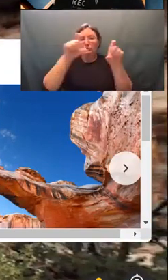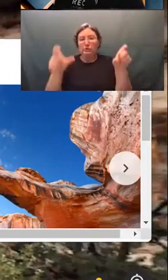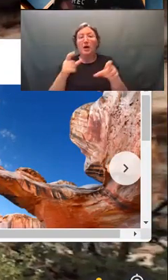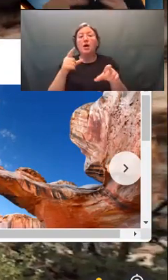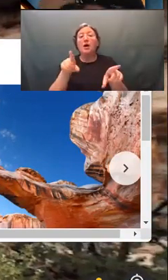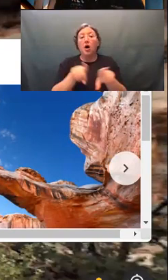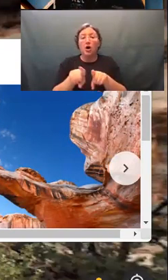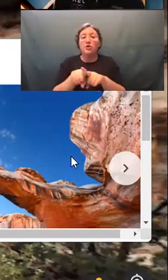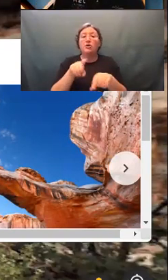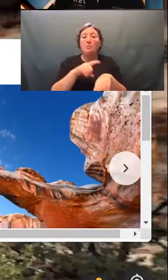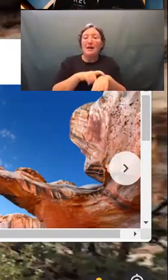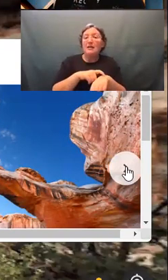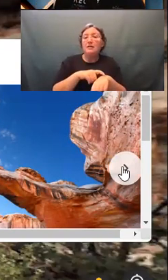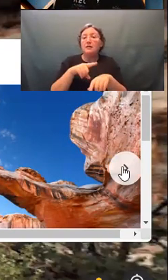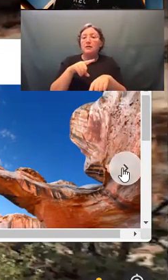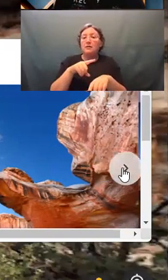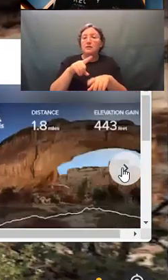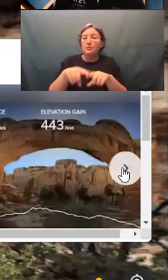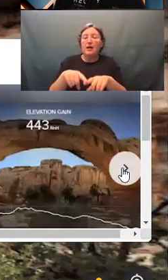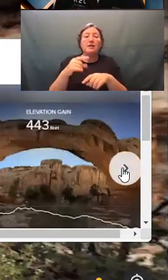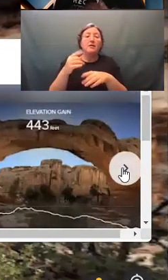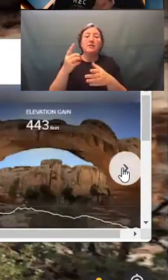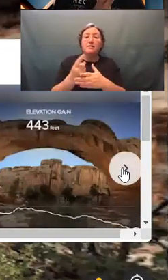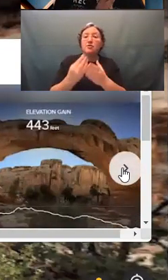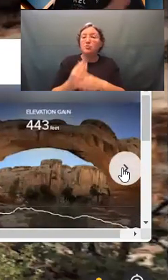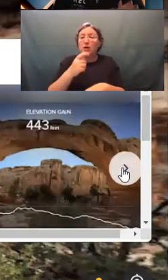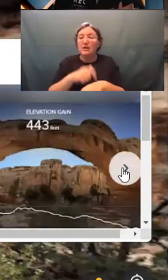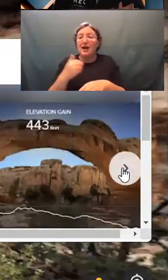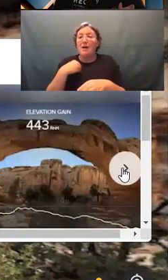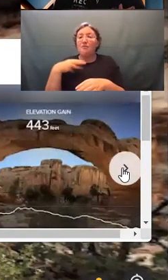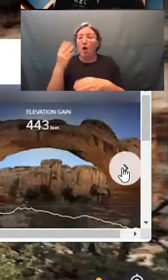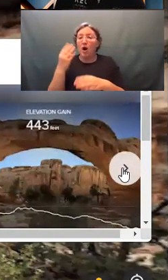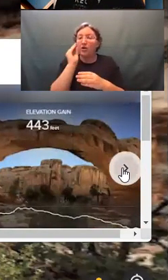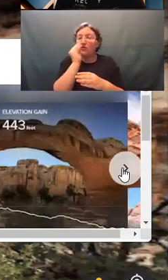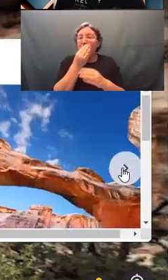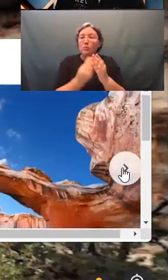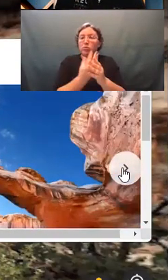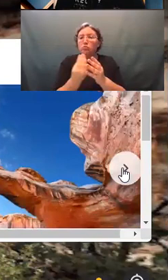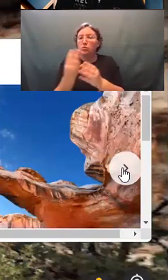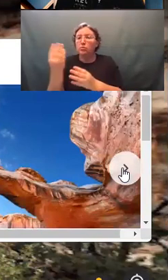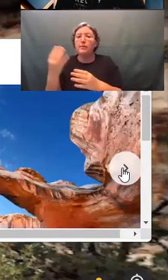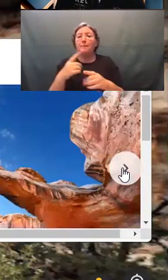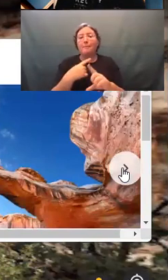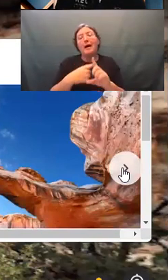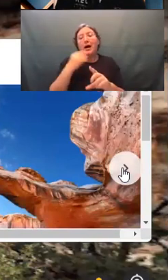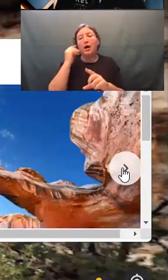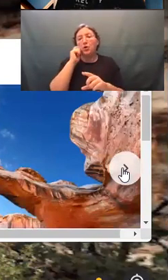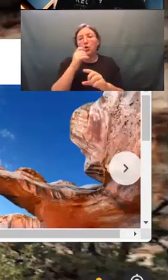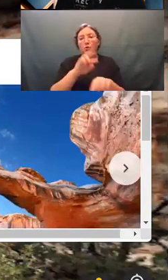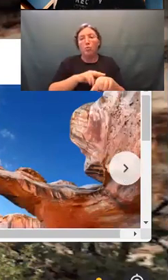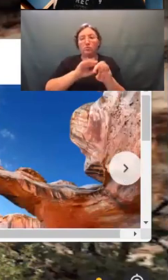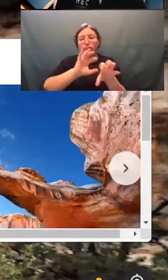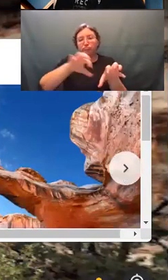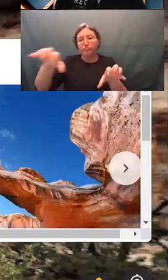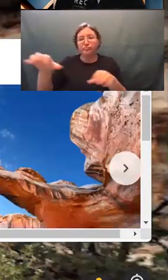really pretty wildflowers blooming and, of course, really cool rock formations. You want to make sure